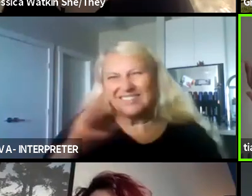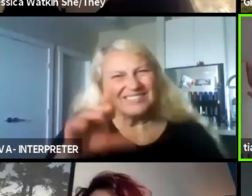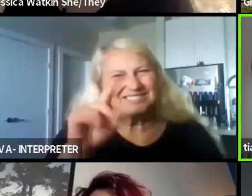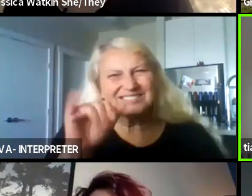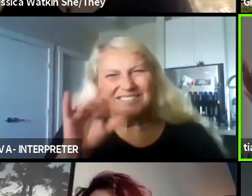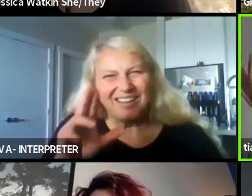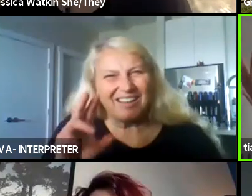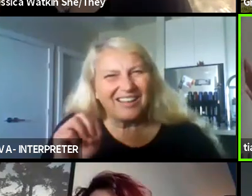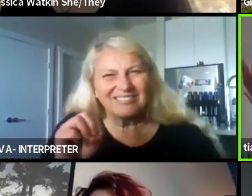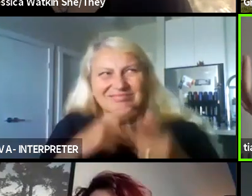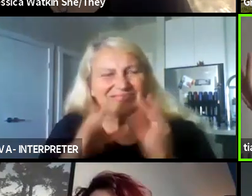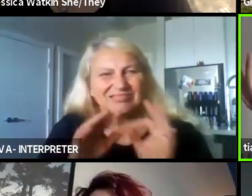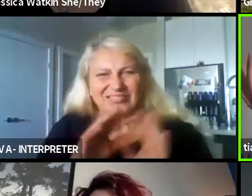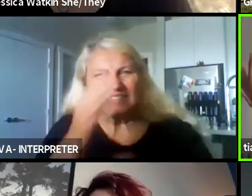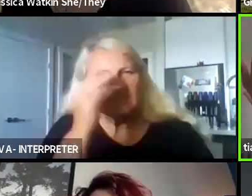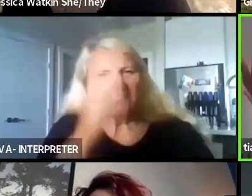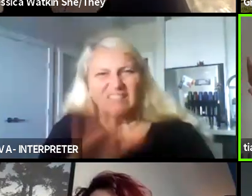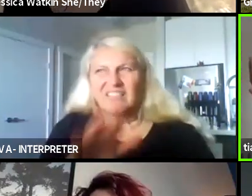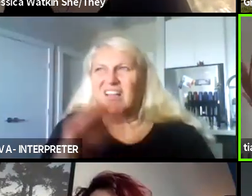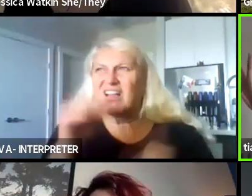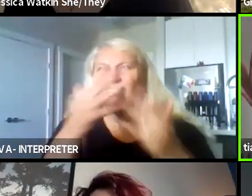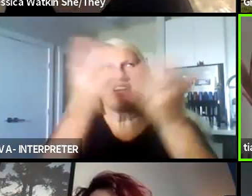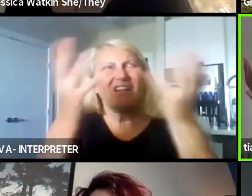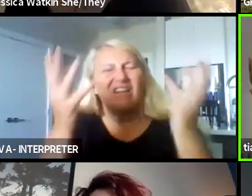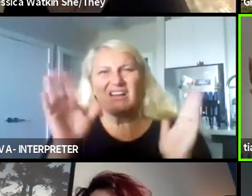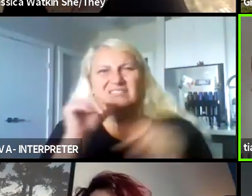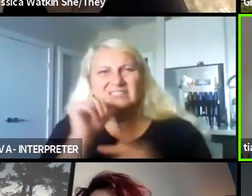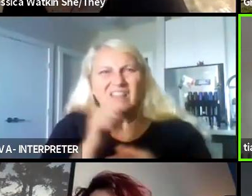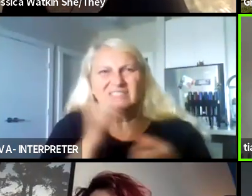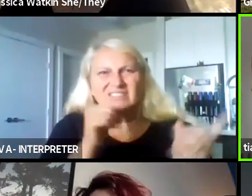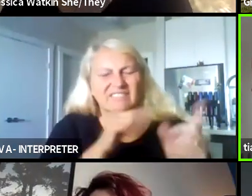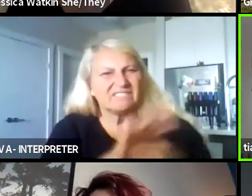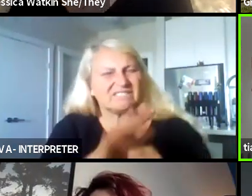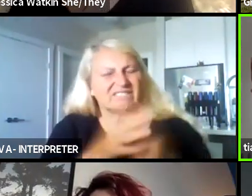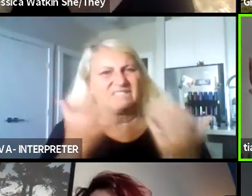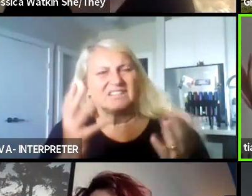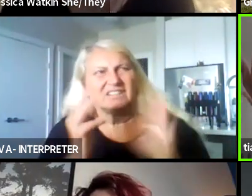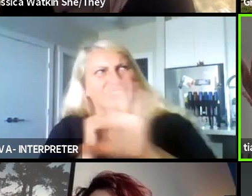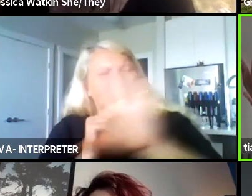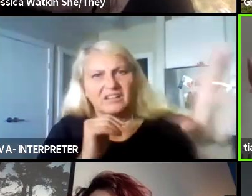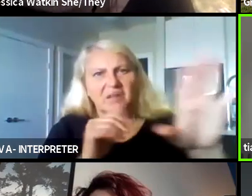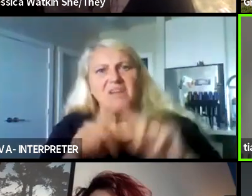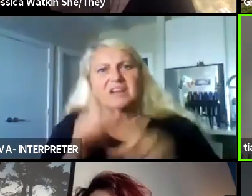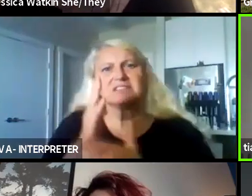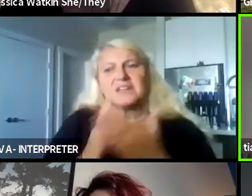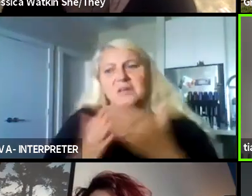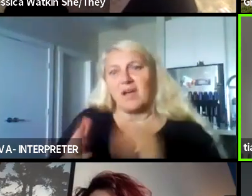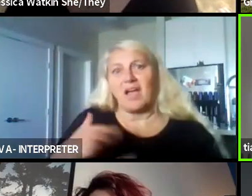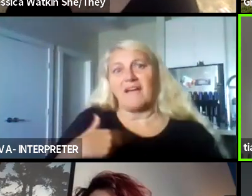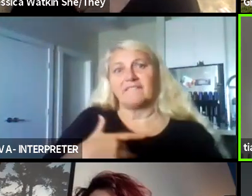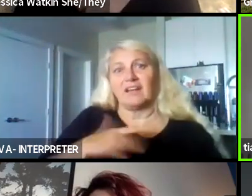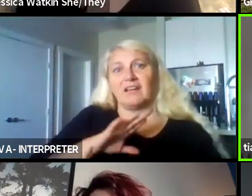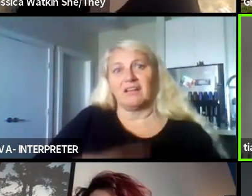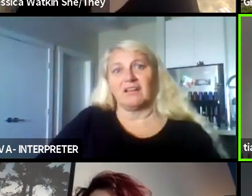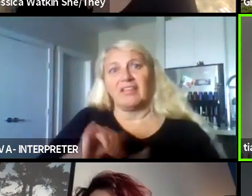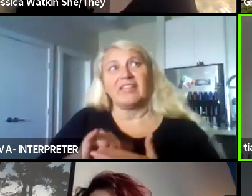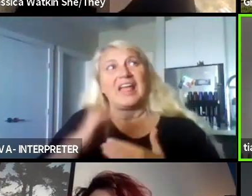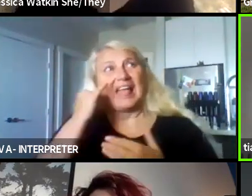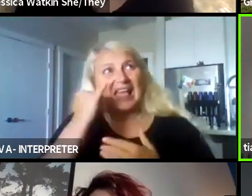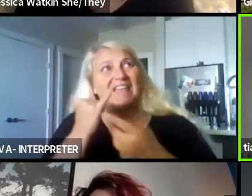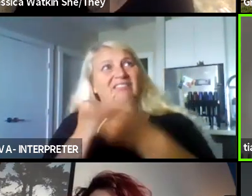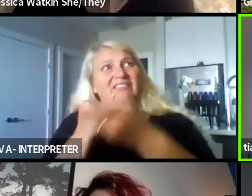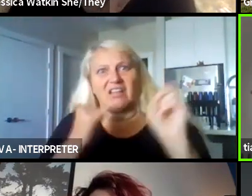want anyone else to suffer. But honestly, there's a part of me that feels relieved that the rest of the world is forced